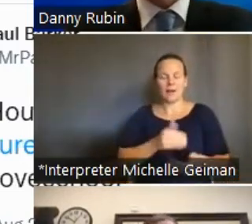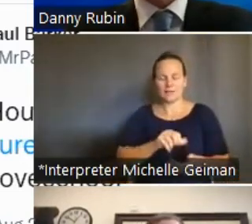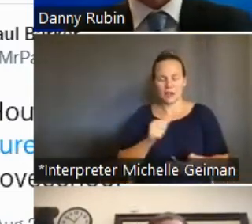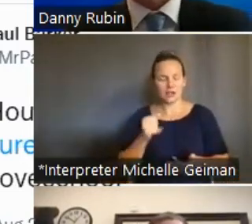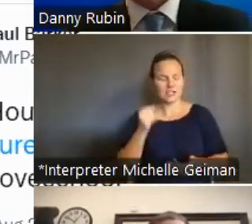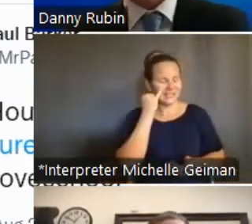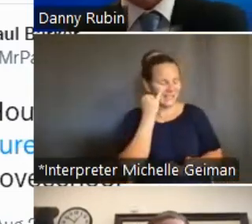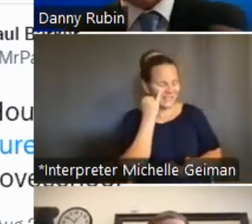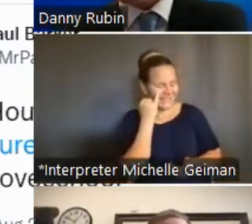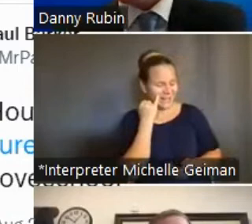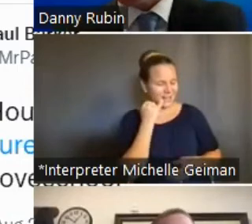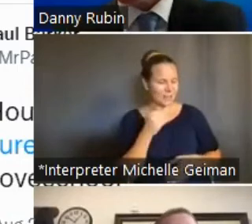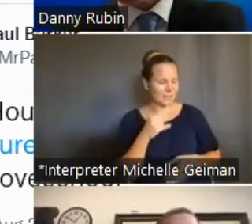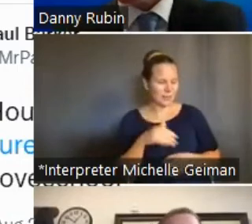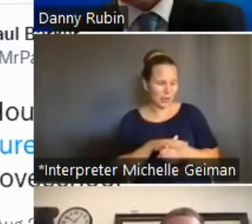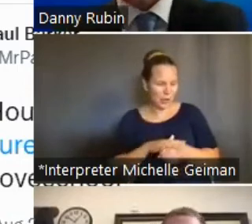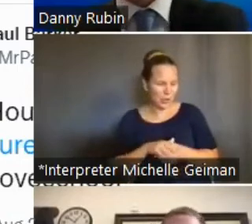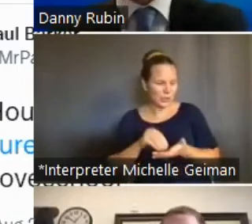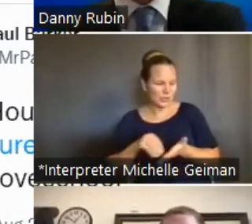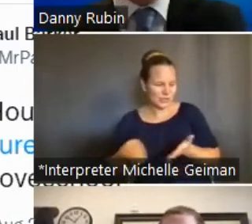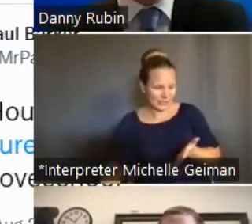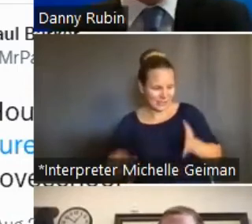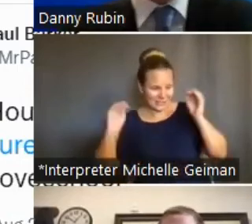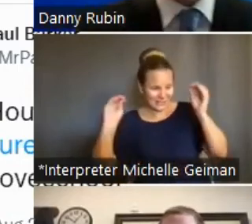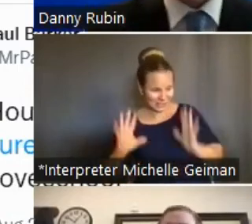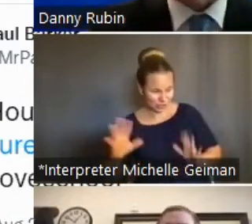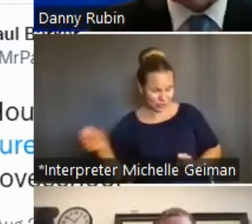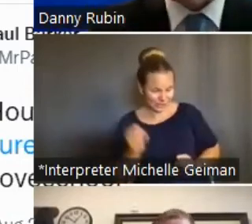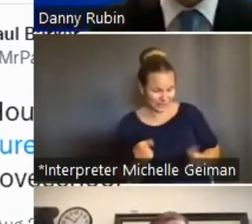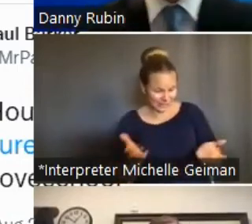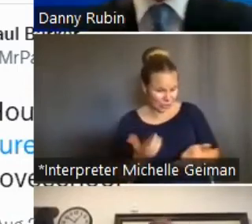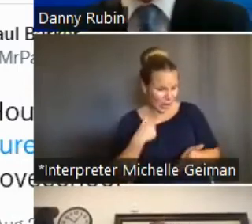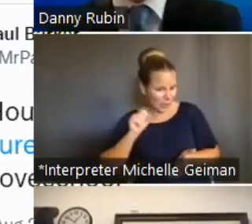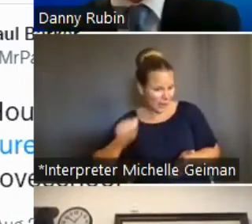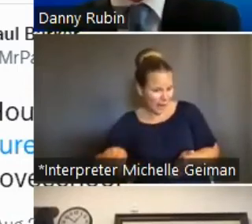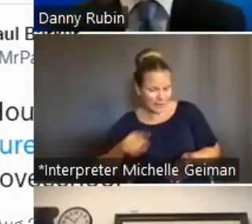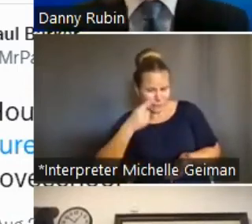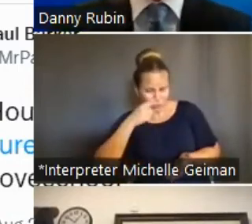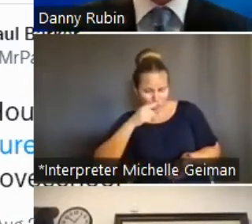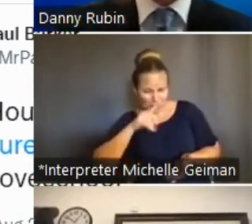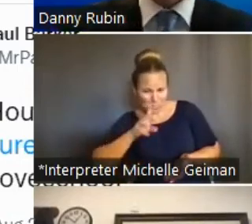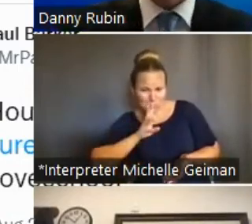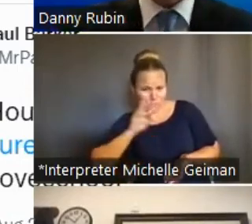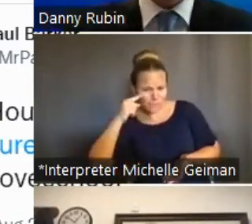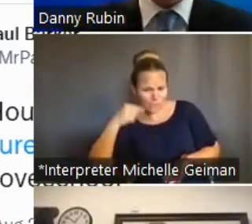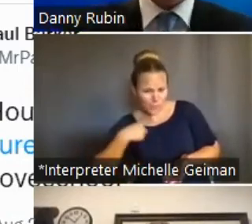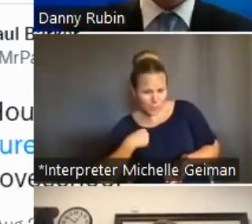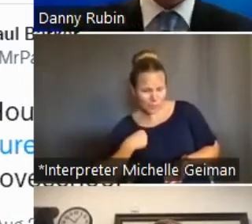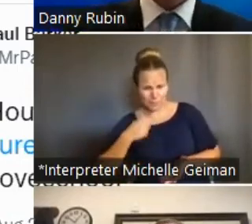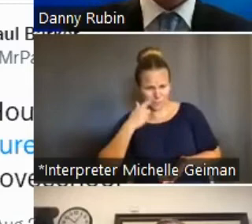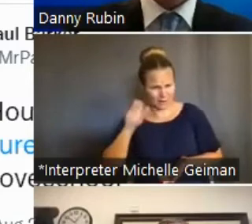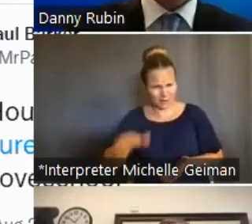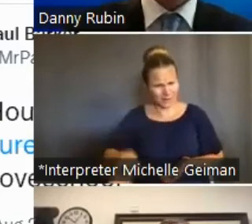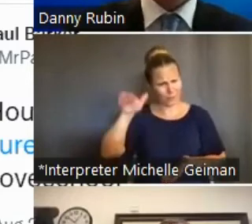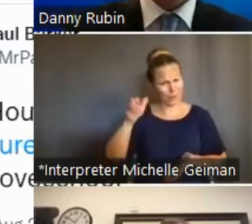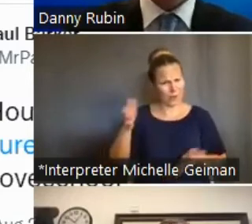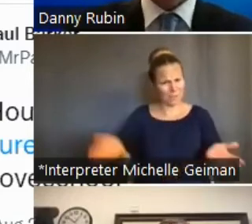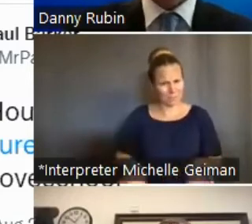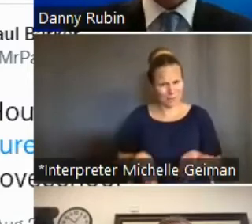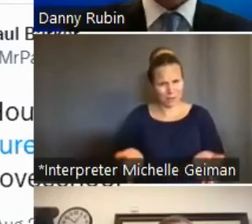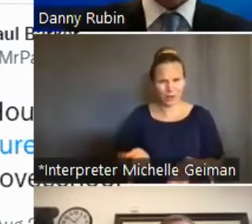me a good old pat on the Well, back at for least we're not trying. recording this. Yeah, Just kidding. yeah. So it's important to